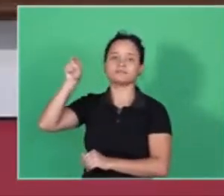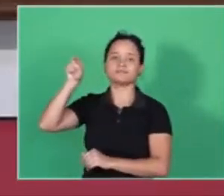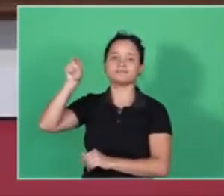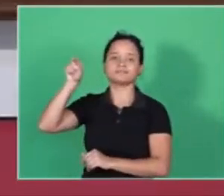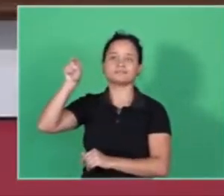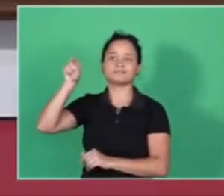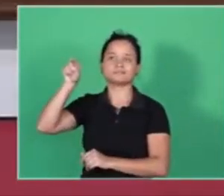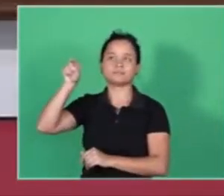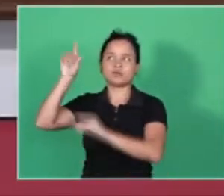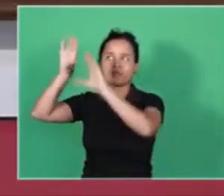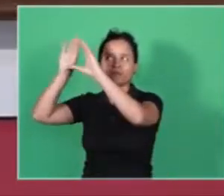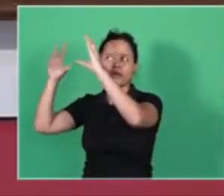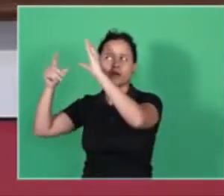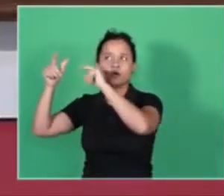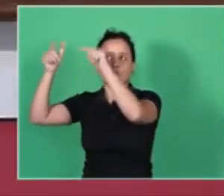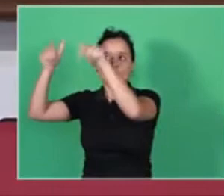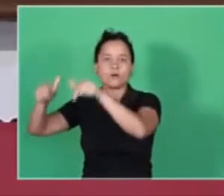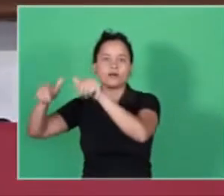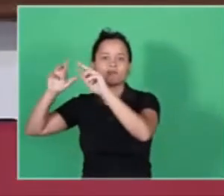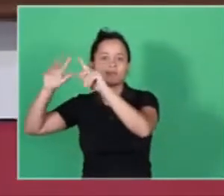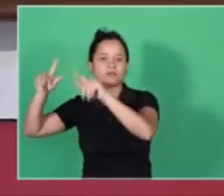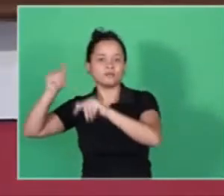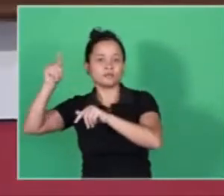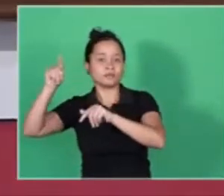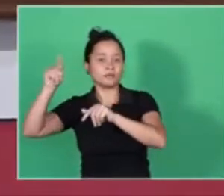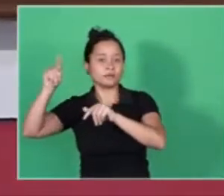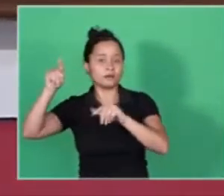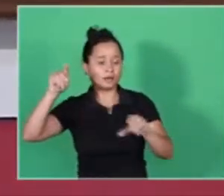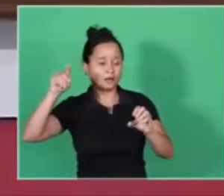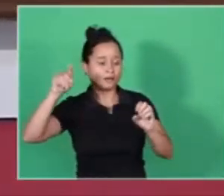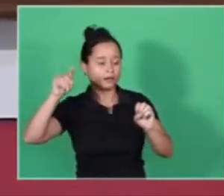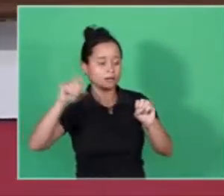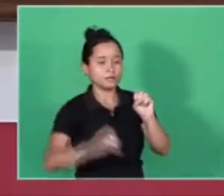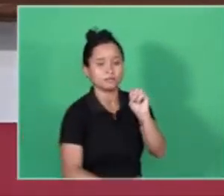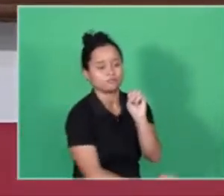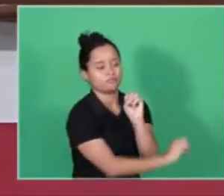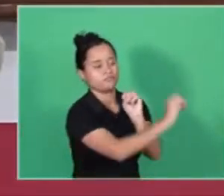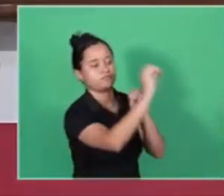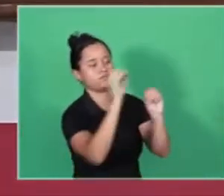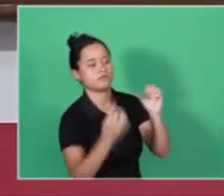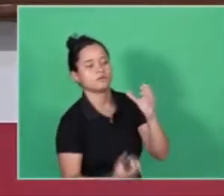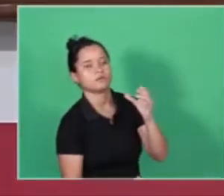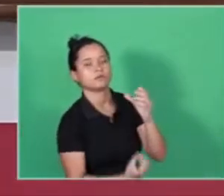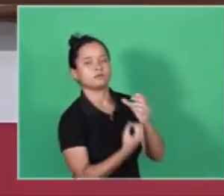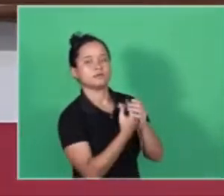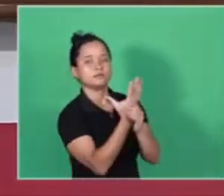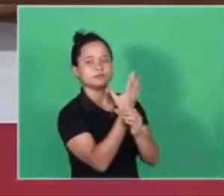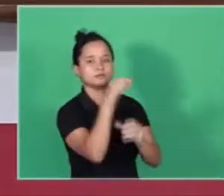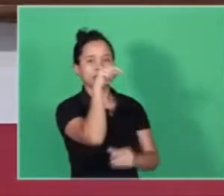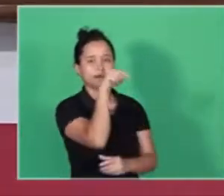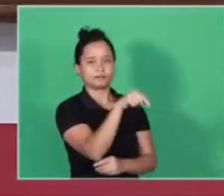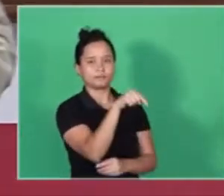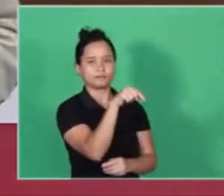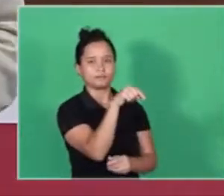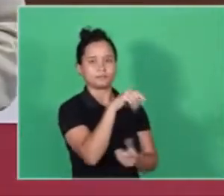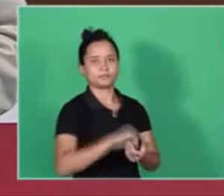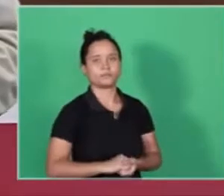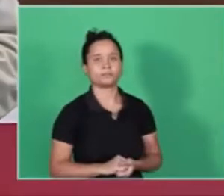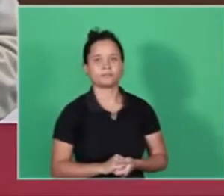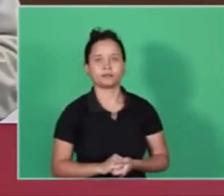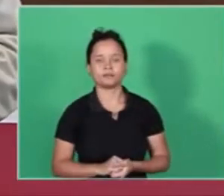And it commands all the other universes. The worlds were created. We're used to hear this.